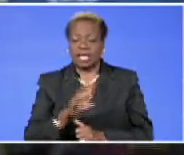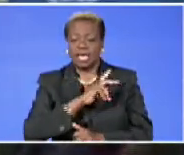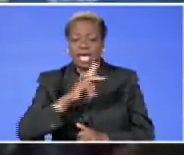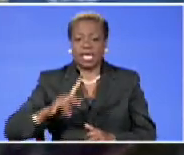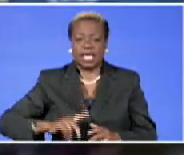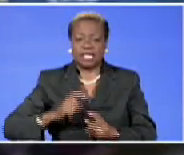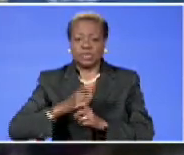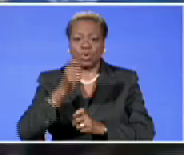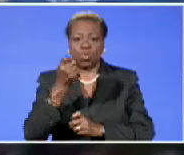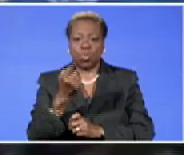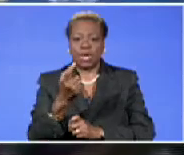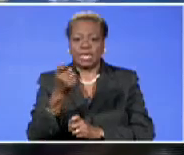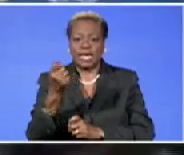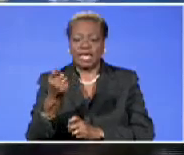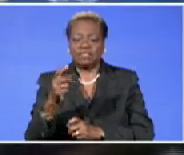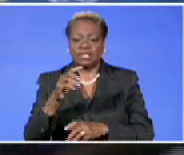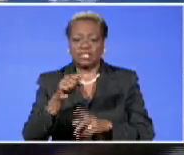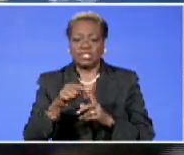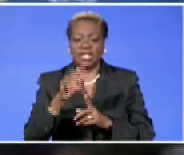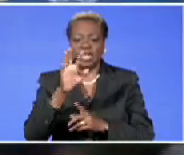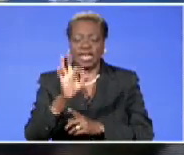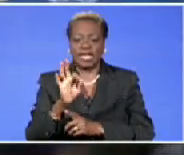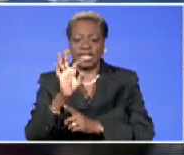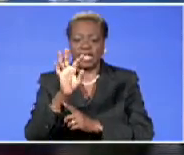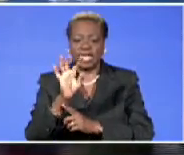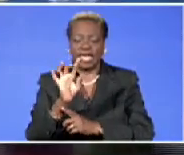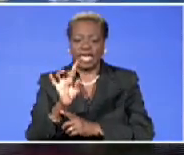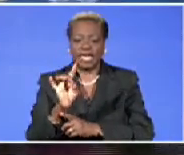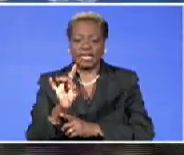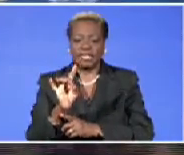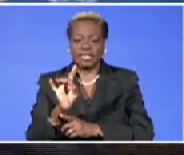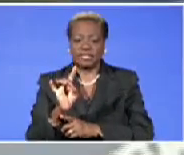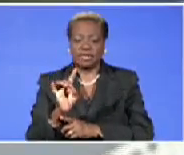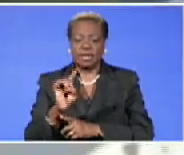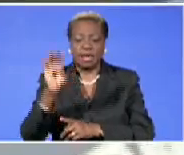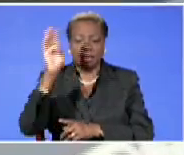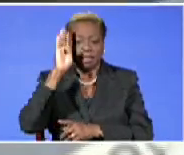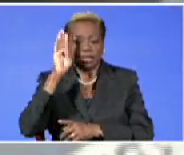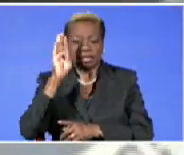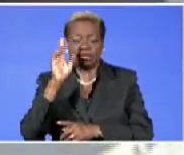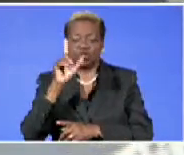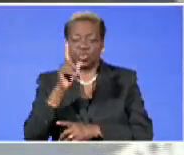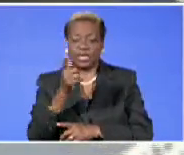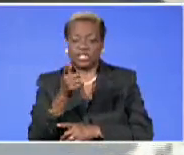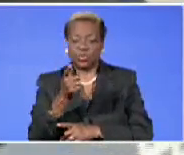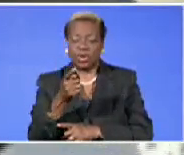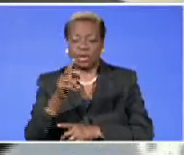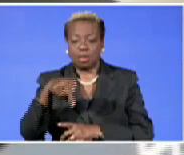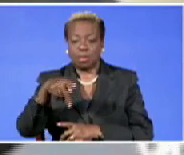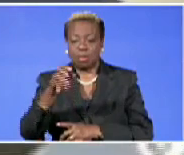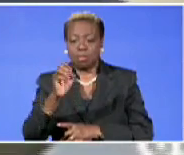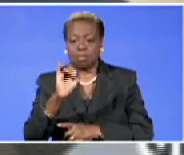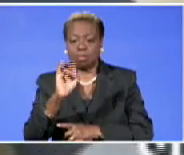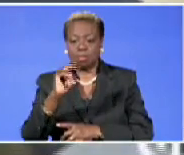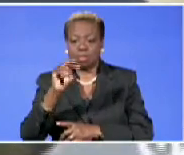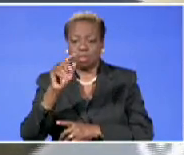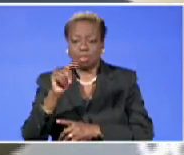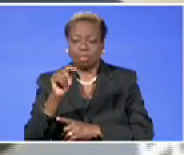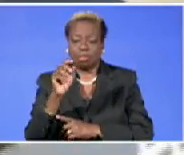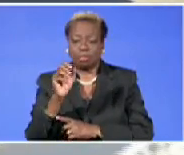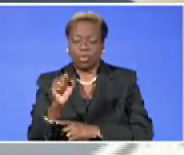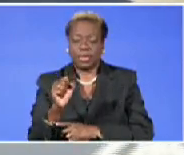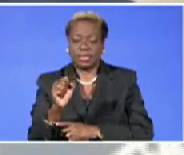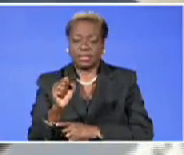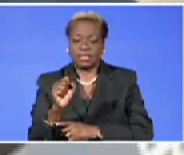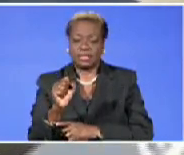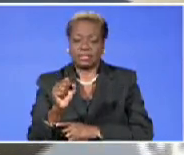win 111-98. Buddy tied for a game-high 21 points. I know we shot the ball decent, but we had